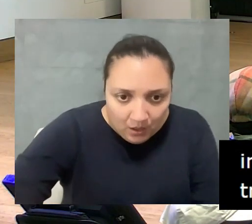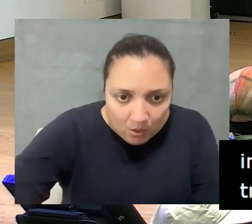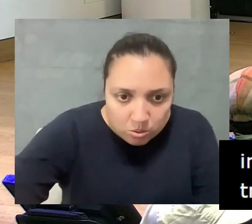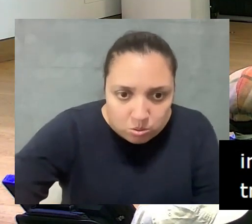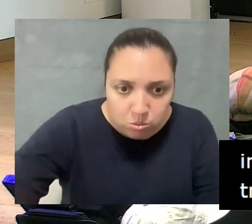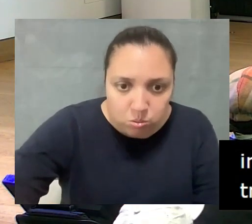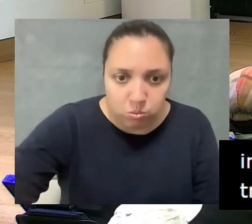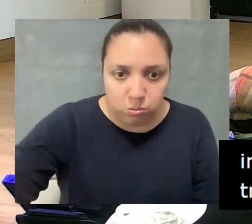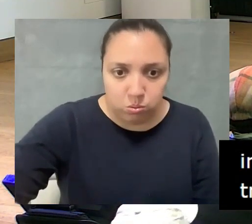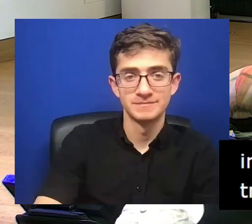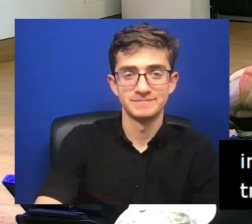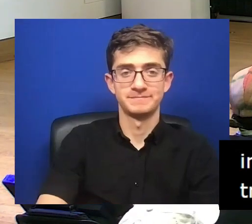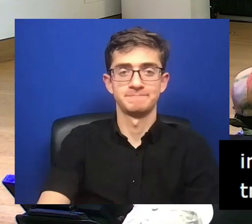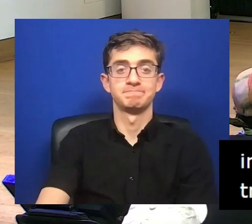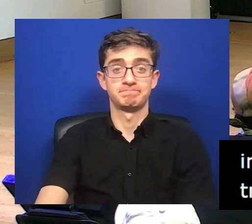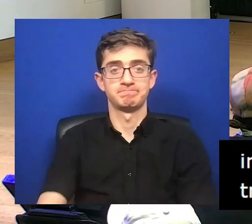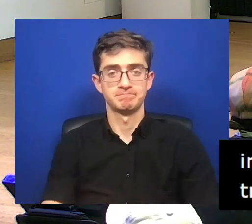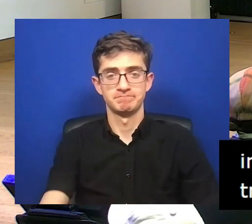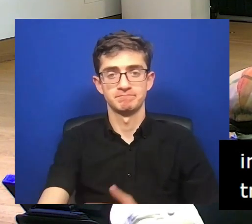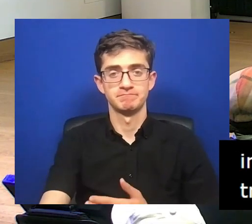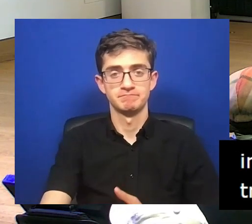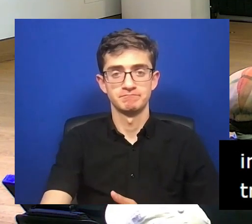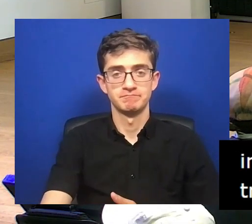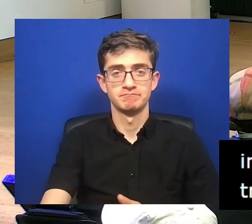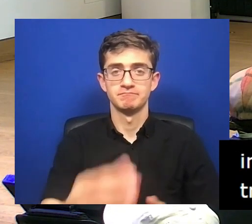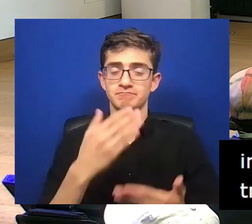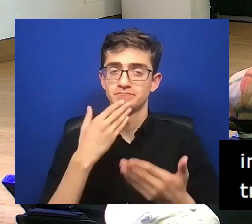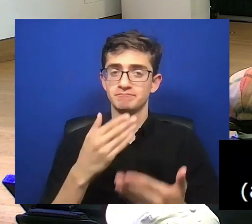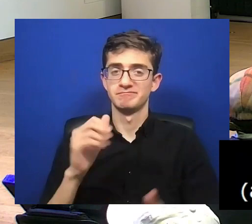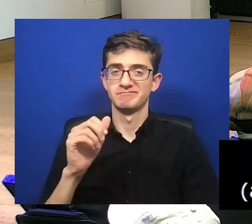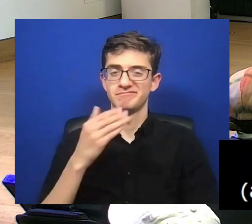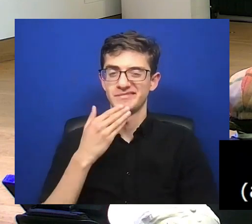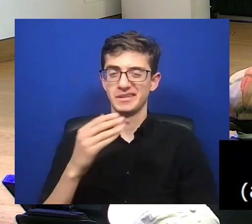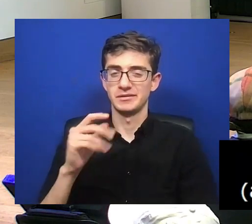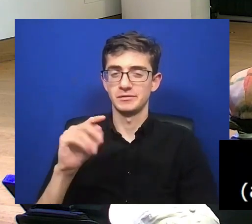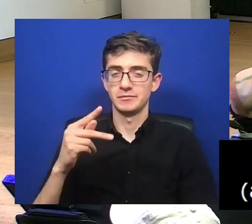Thank you, Prashant. And next, we'll hear from Verizon.